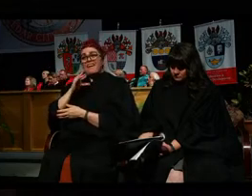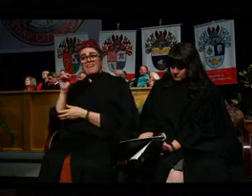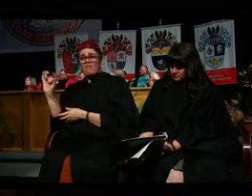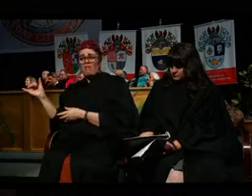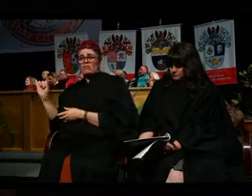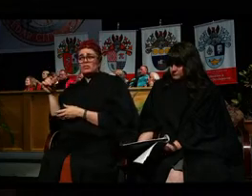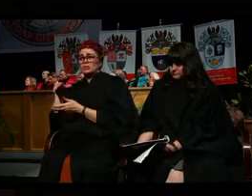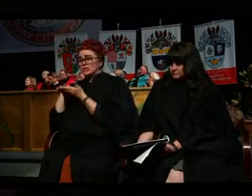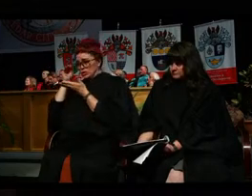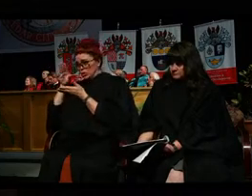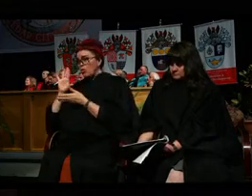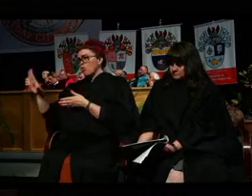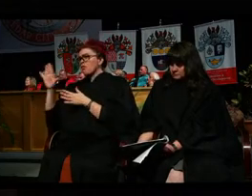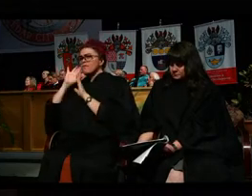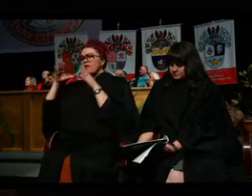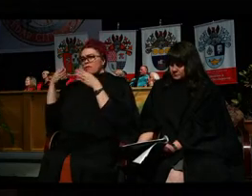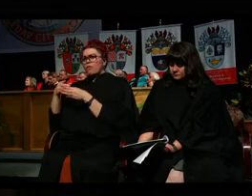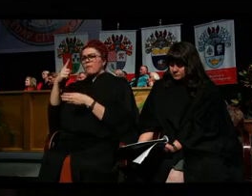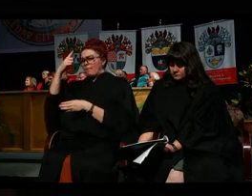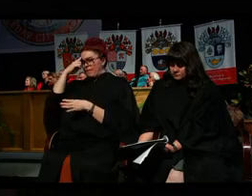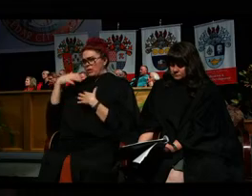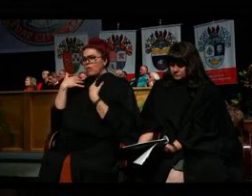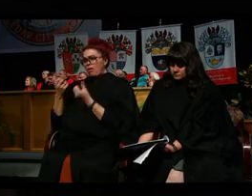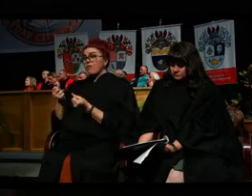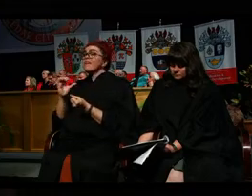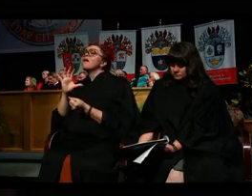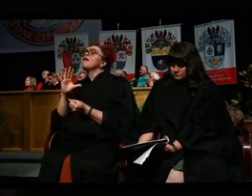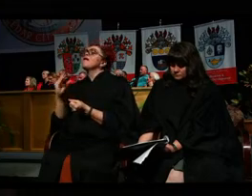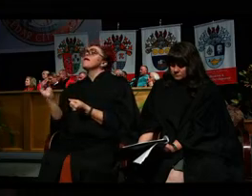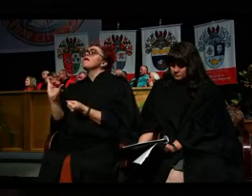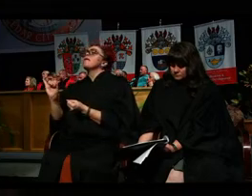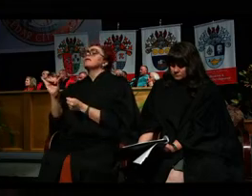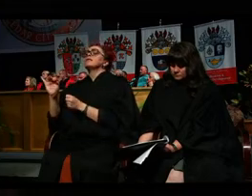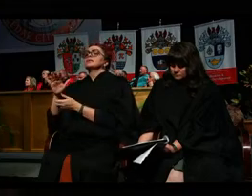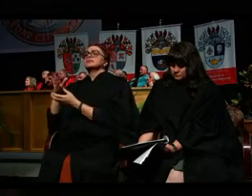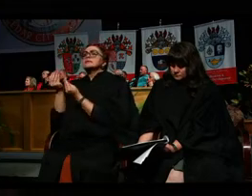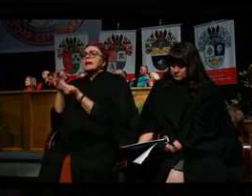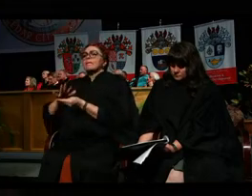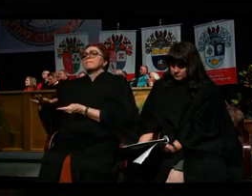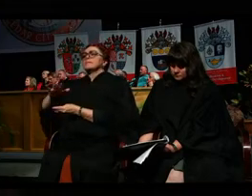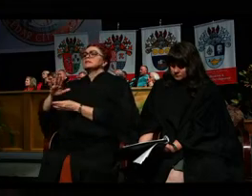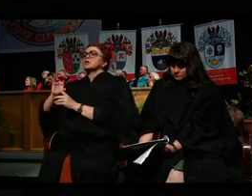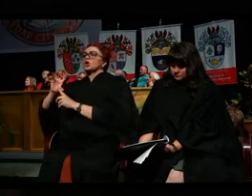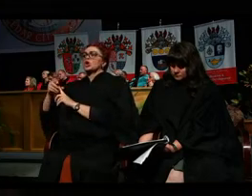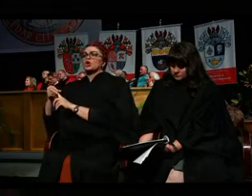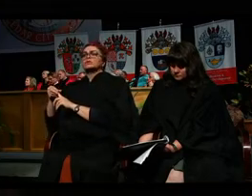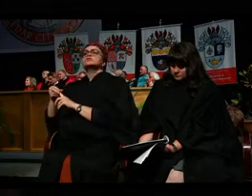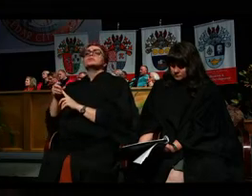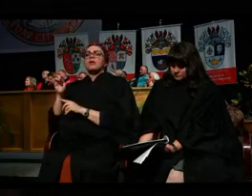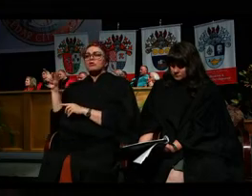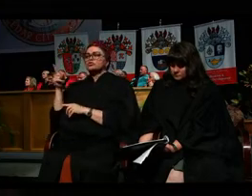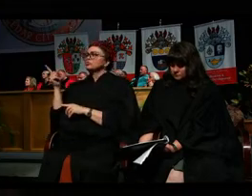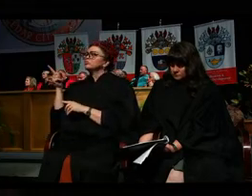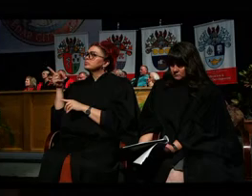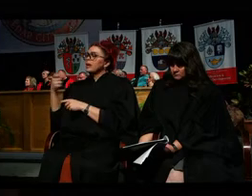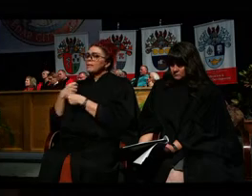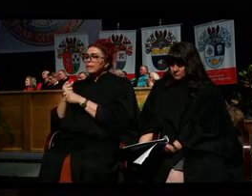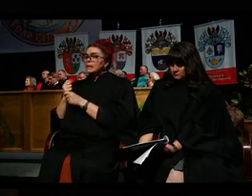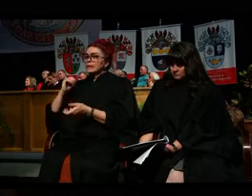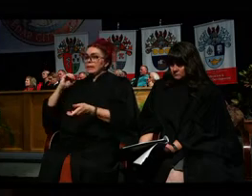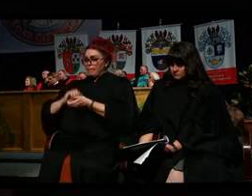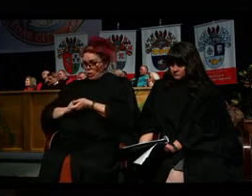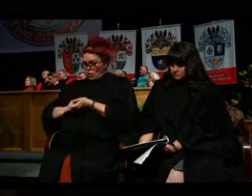of your mind for the students, and also campus culture. You have also strengthened community and university partnerships, and can I underline